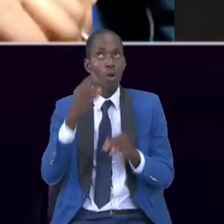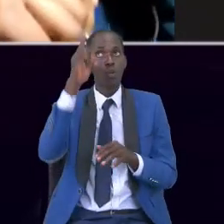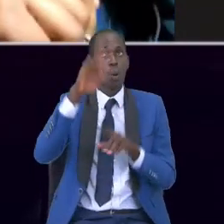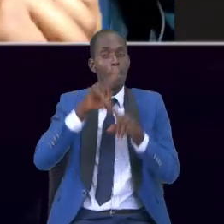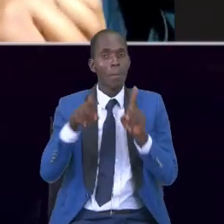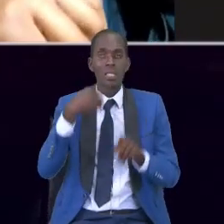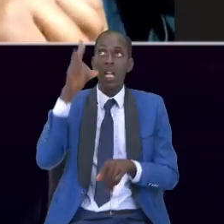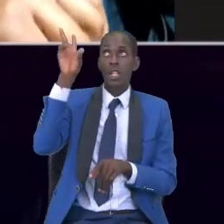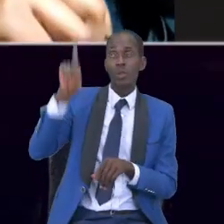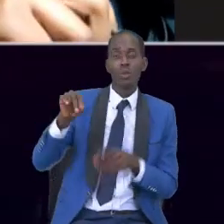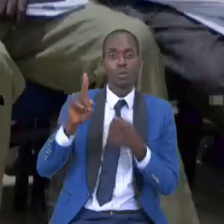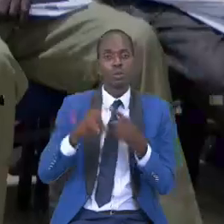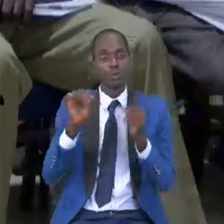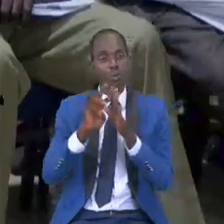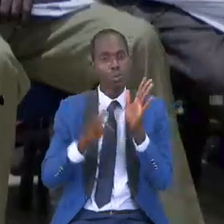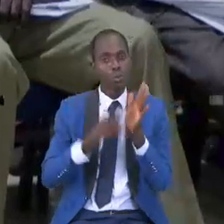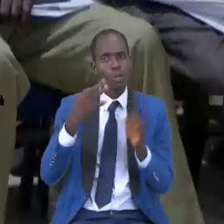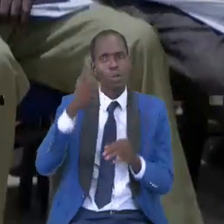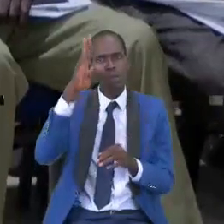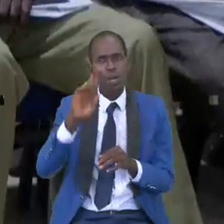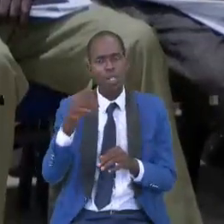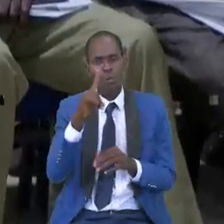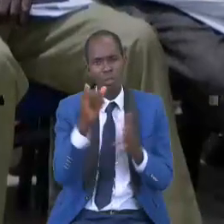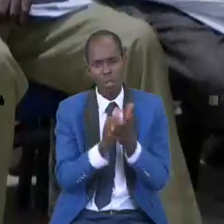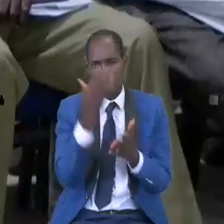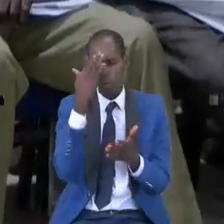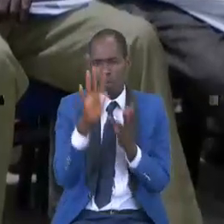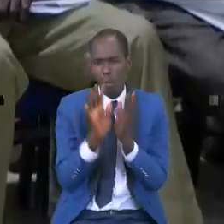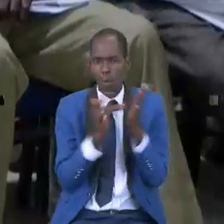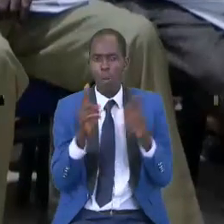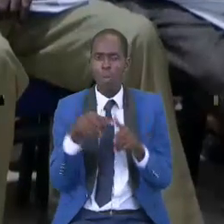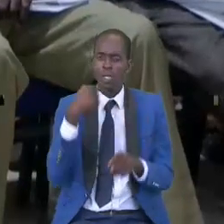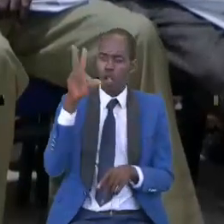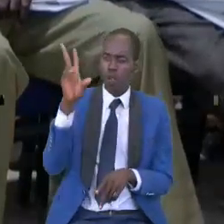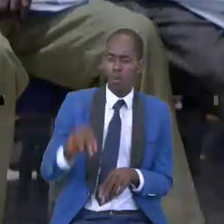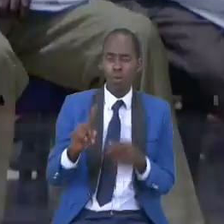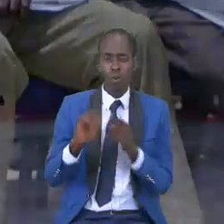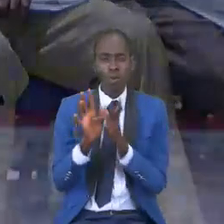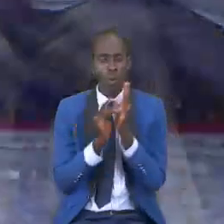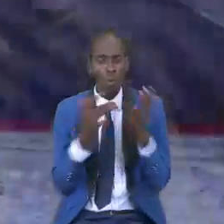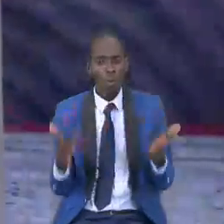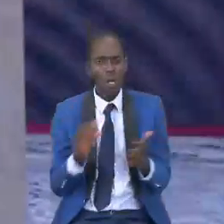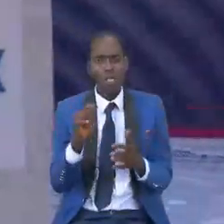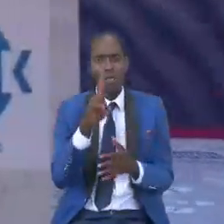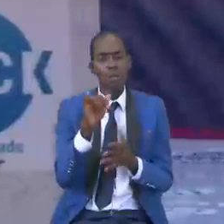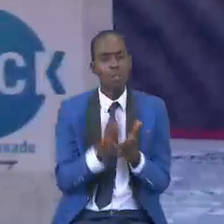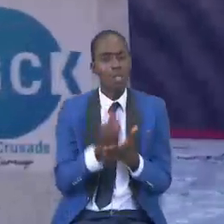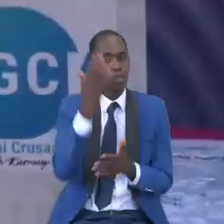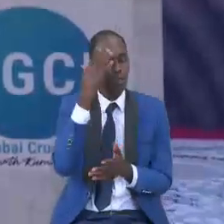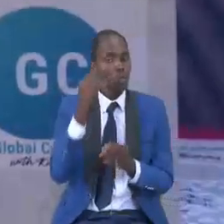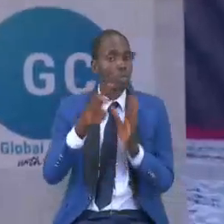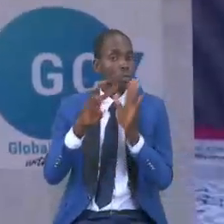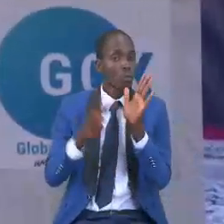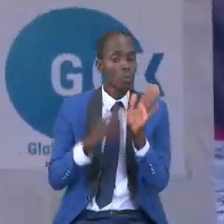the direction of the scriptures and he says, no, I'm not going to do that, that's carnal. Anyone that knows the will of God,